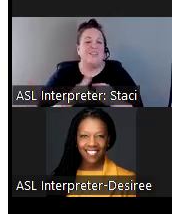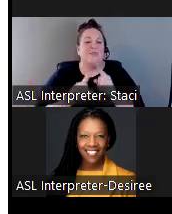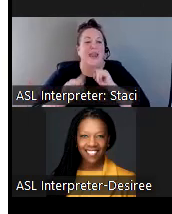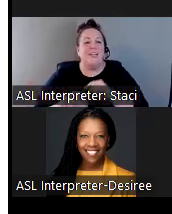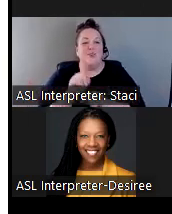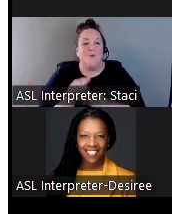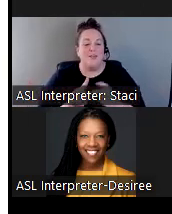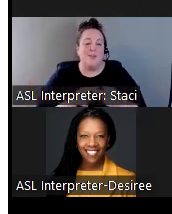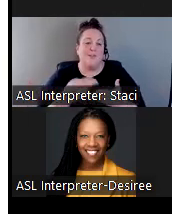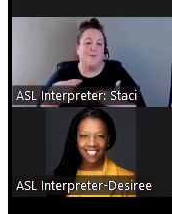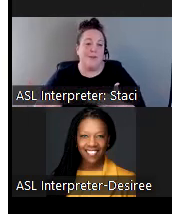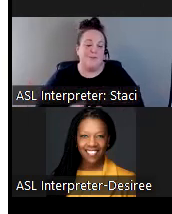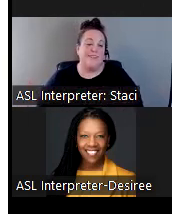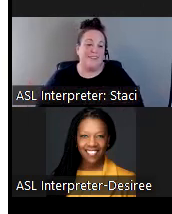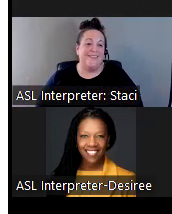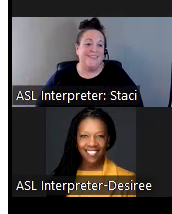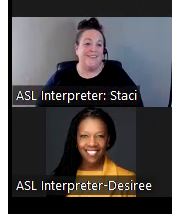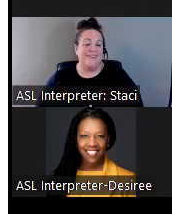and resources. Okay.